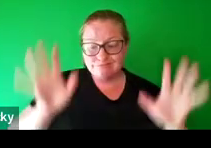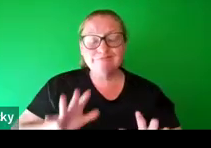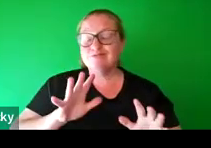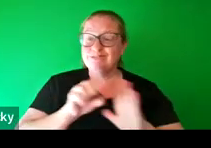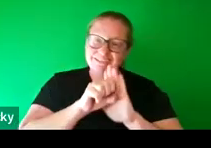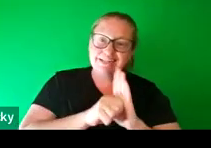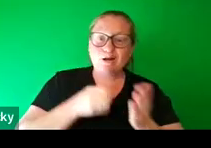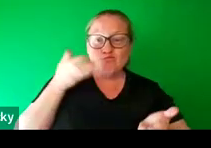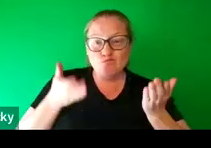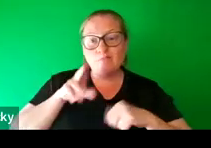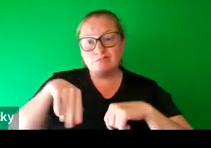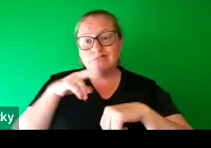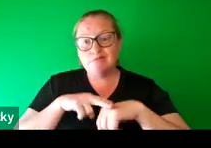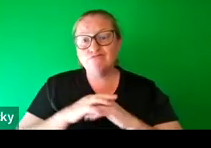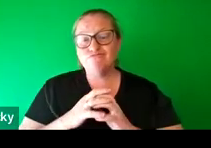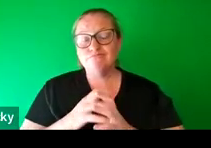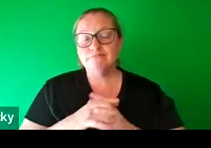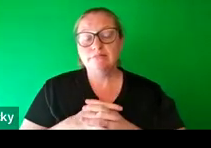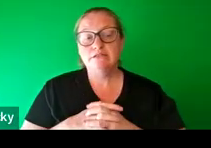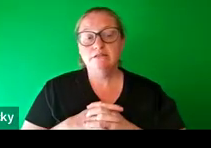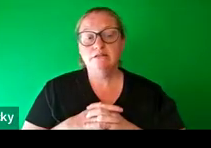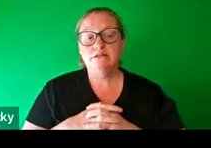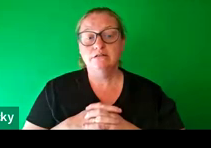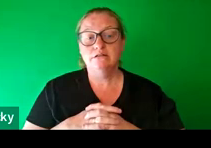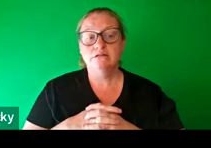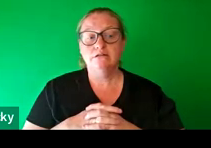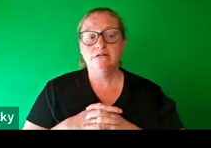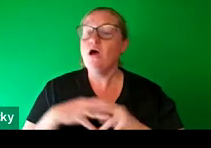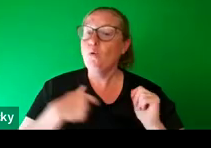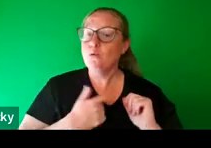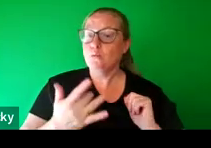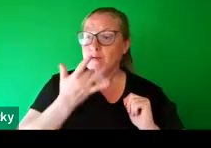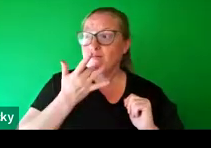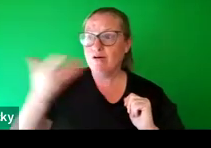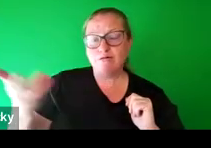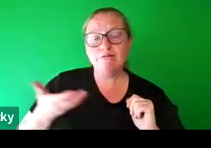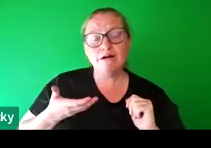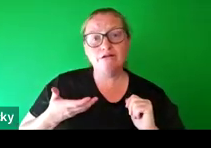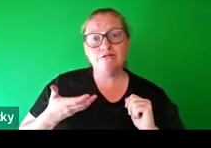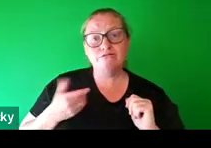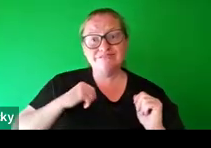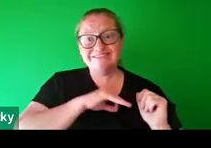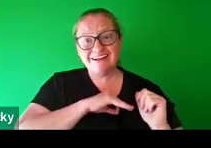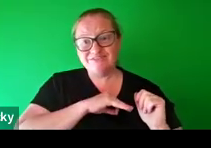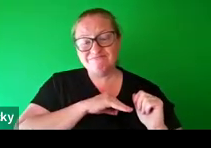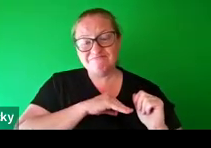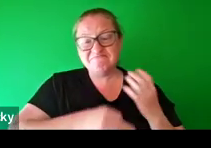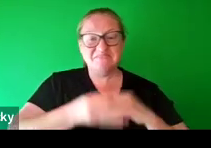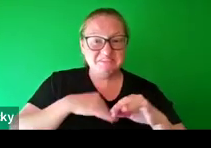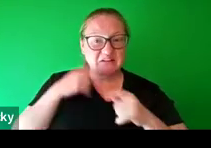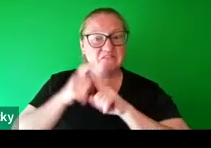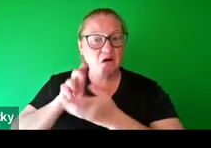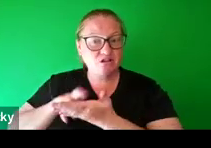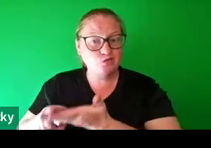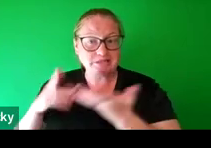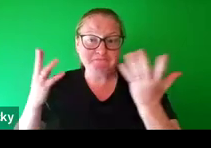nation. And so we would rather have employees as opposed to contracting out.